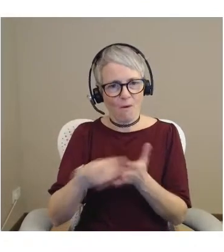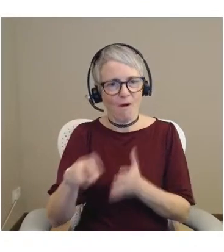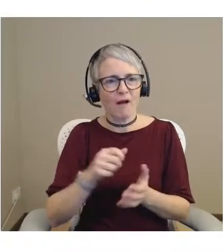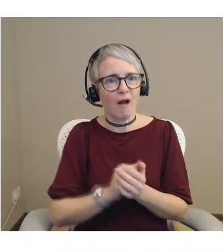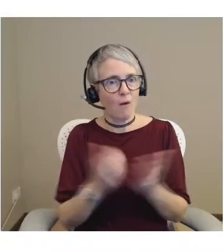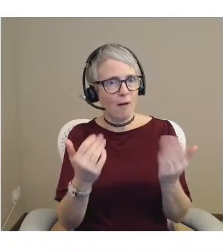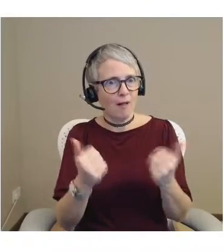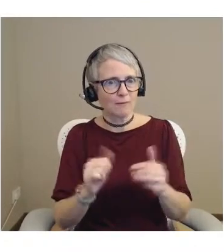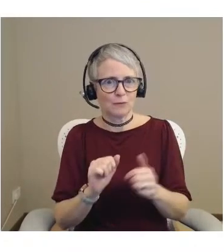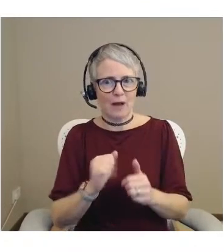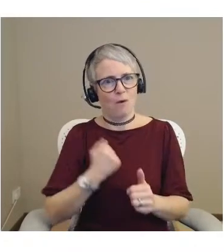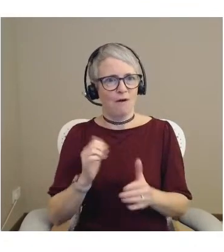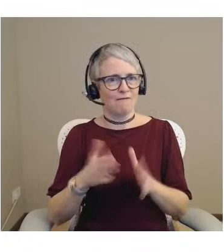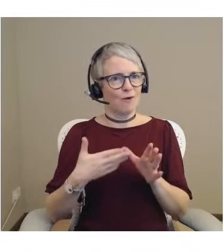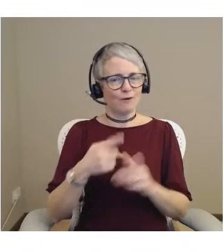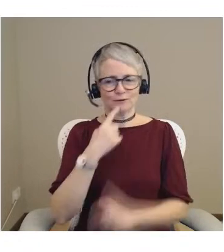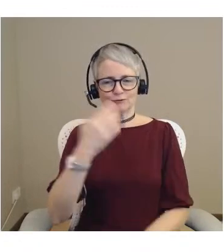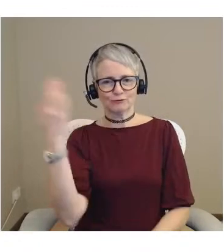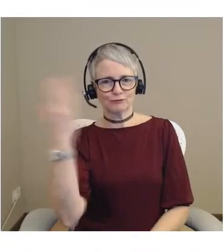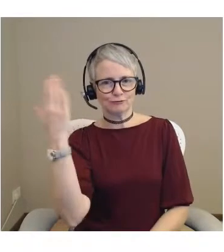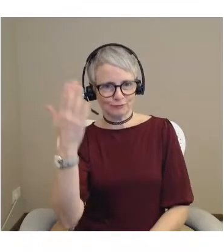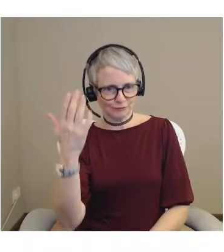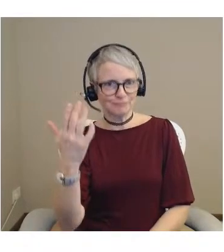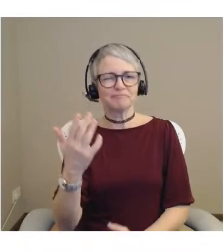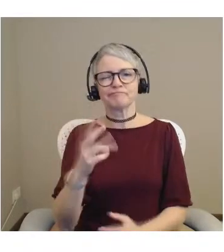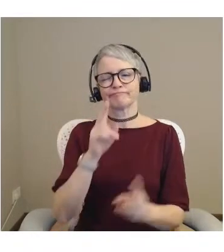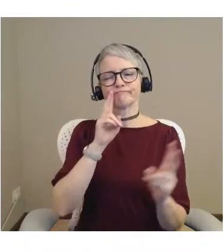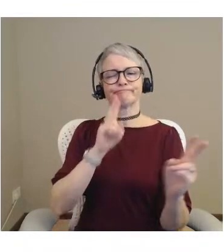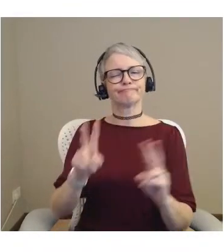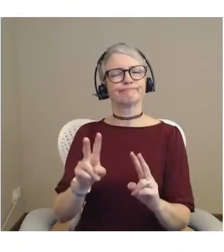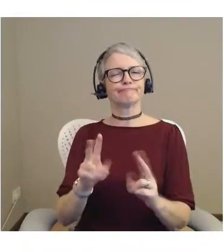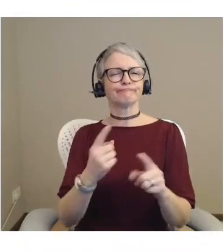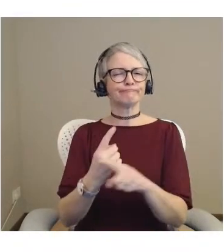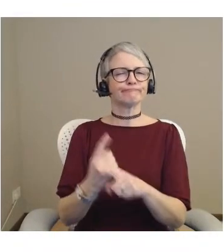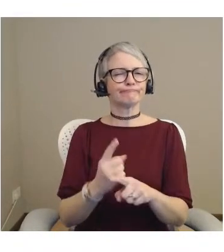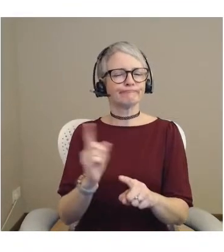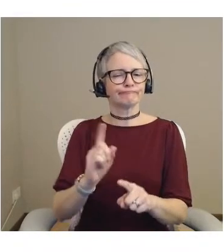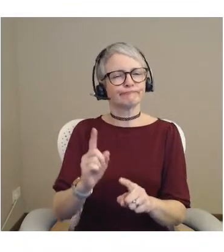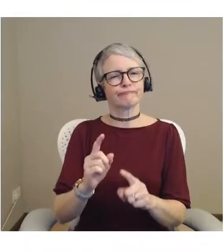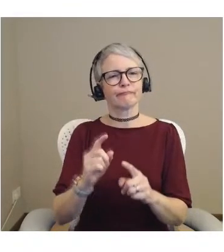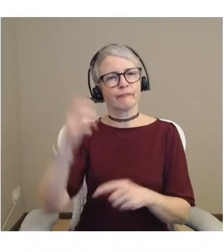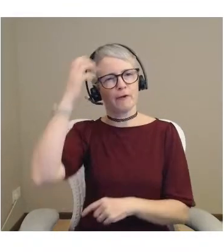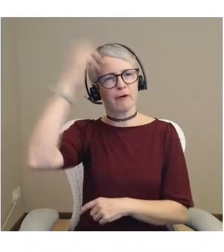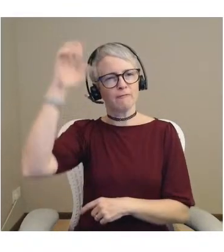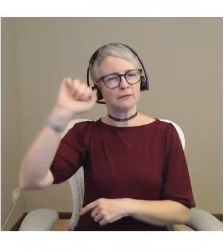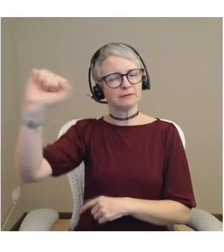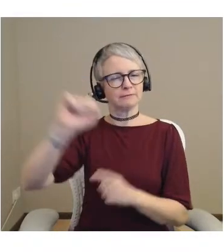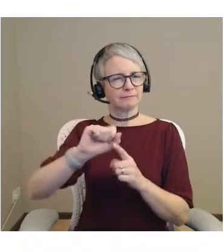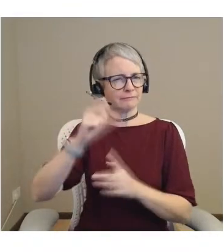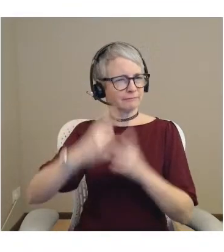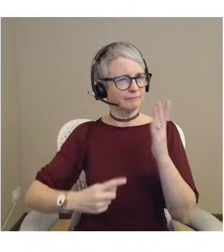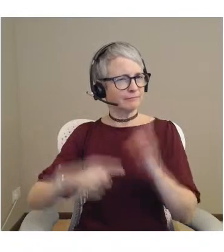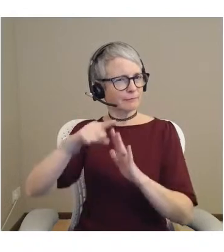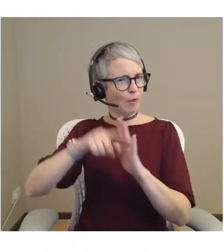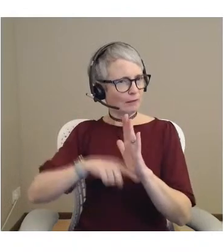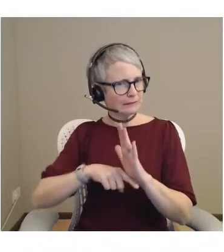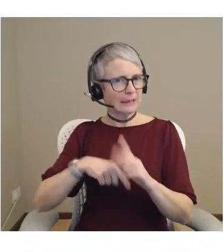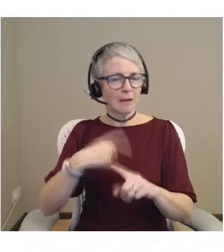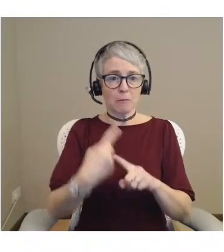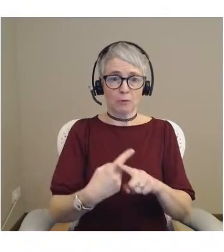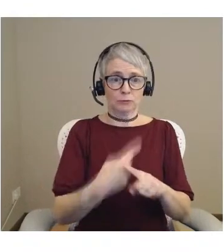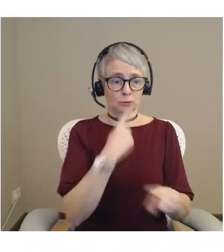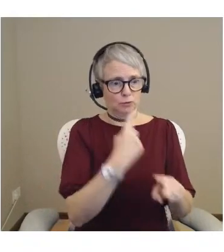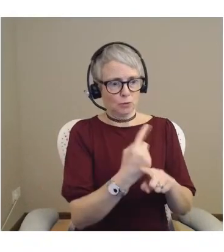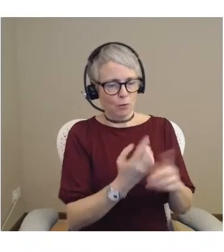going to be looking at policy, government policy, and also practice within organizations, talking about disability confident